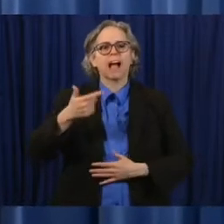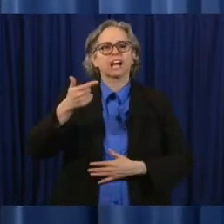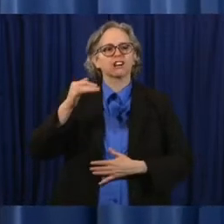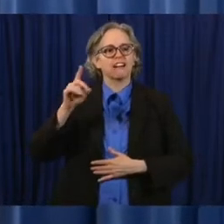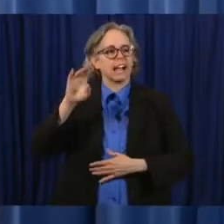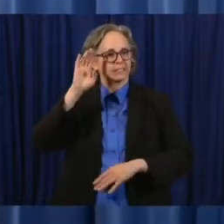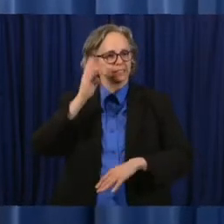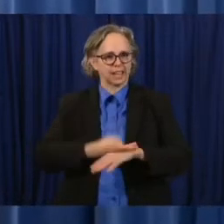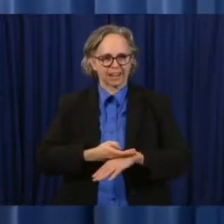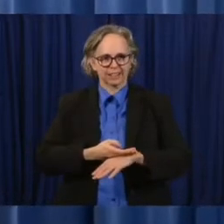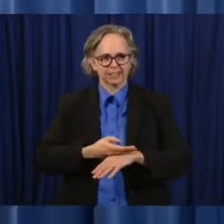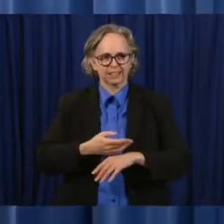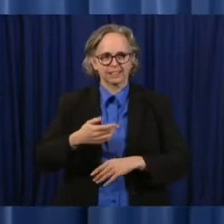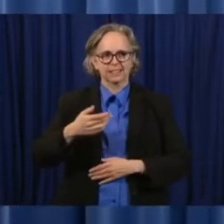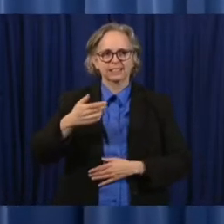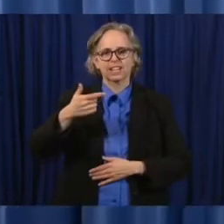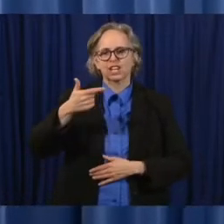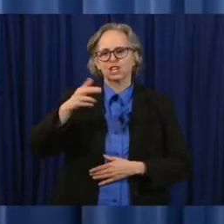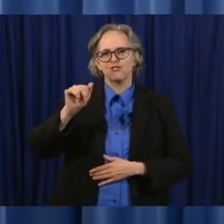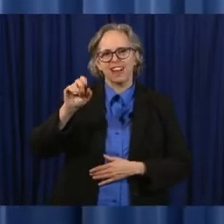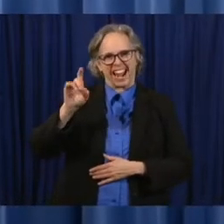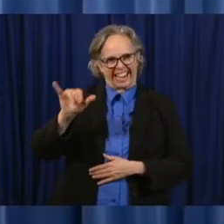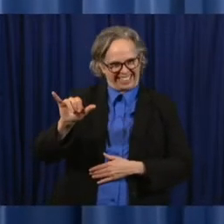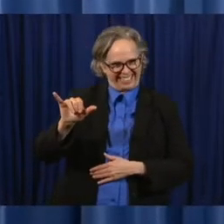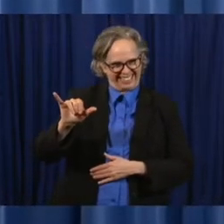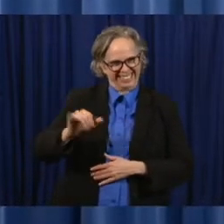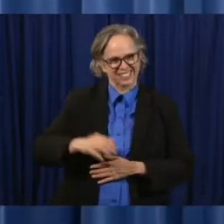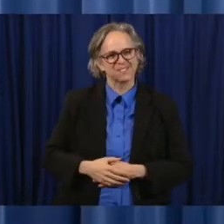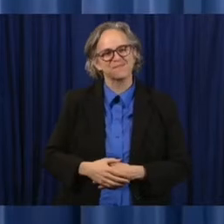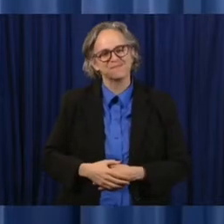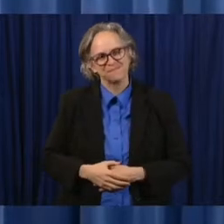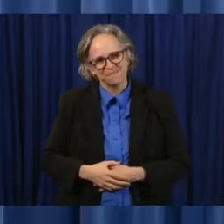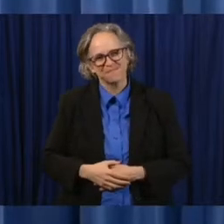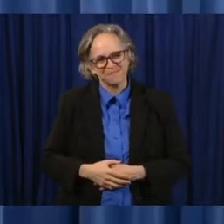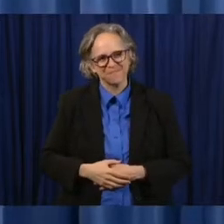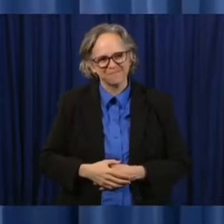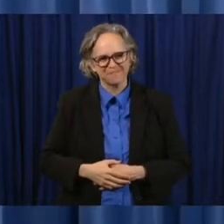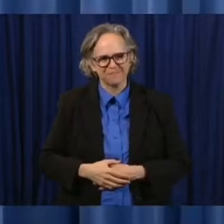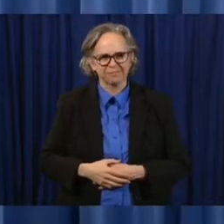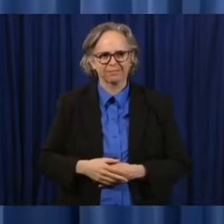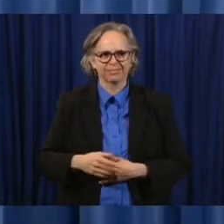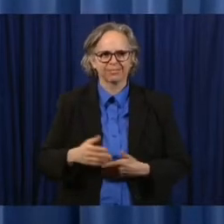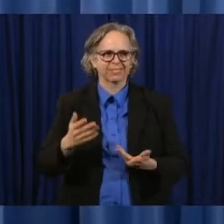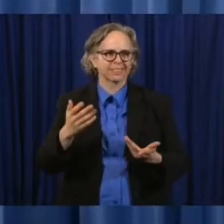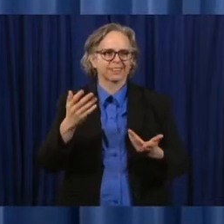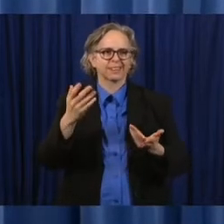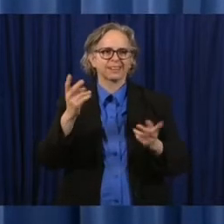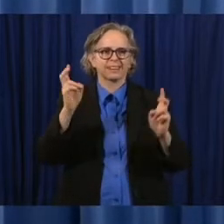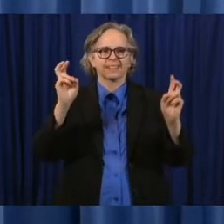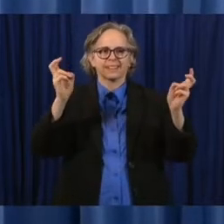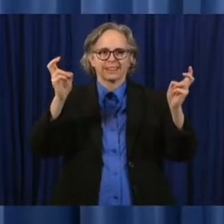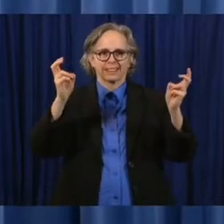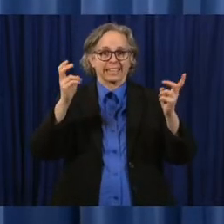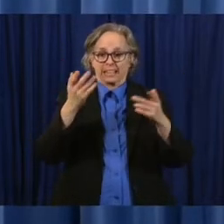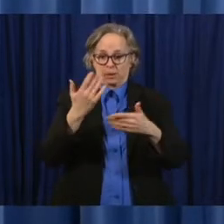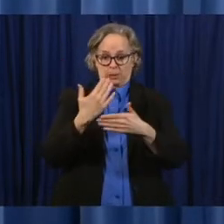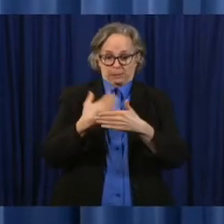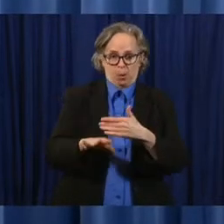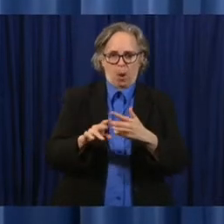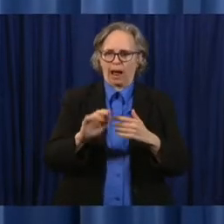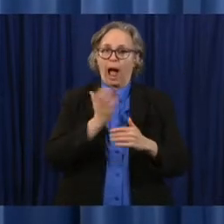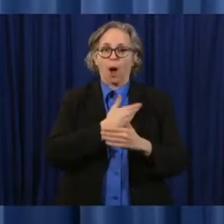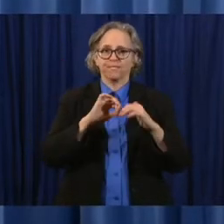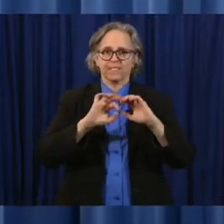birthday, Grady. Grady's been born into a kind of divided family. Grady's dad is an